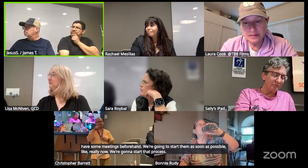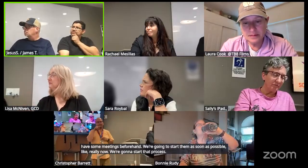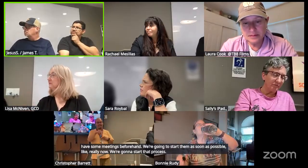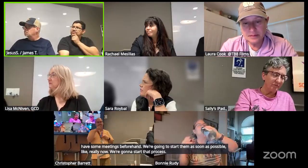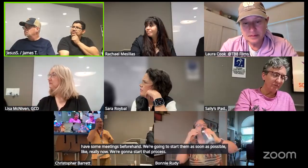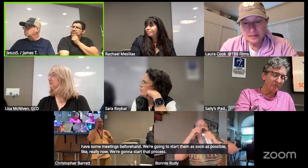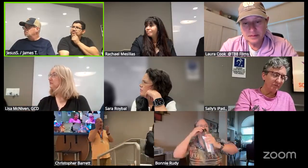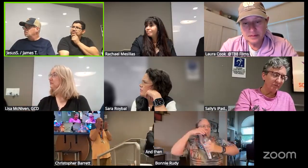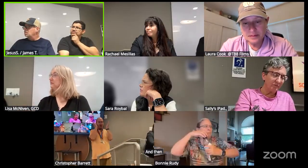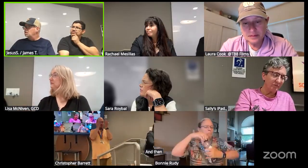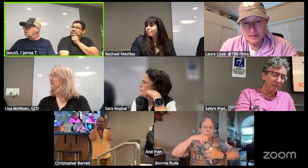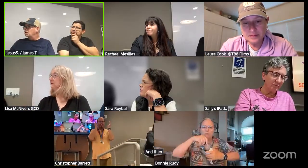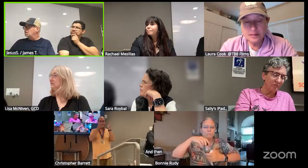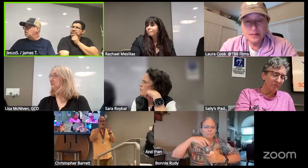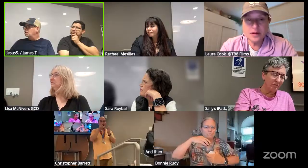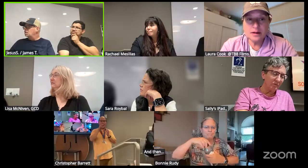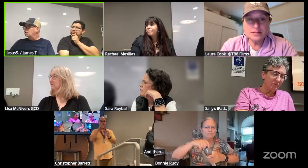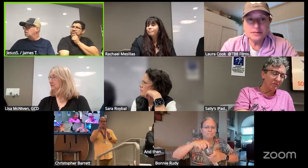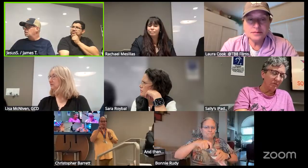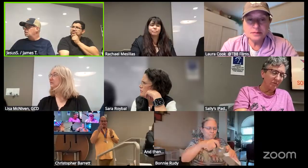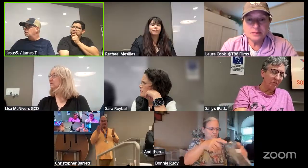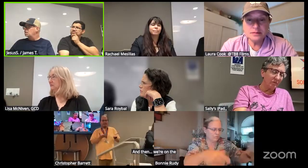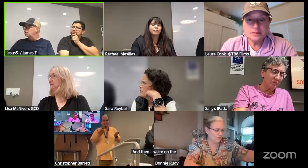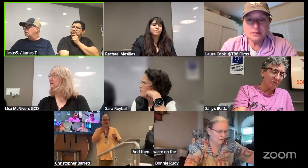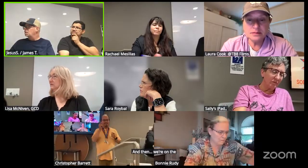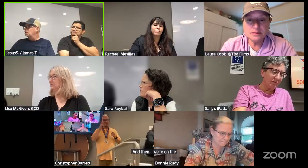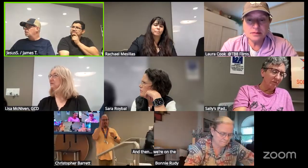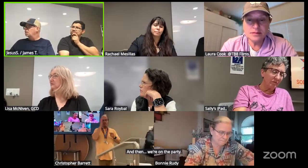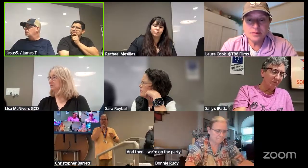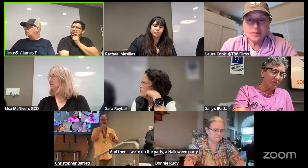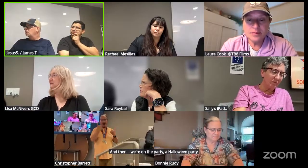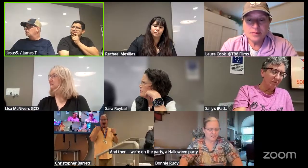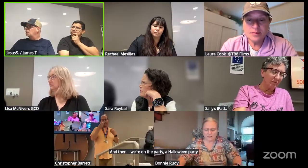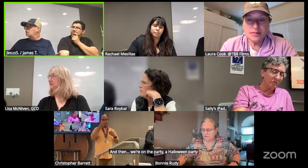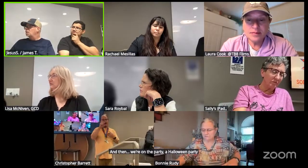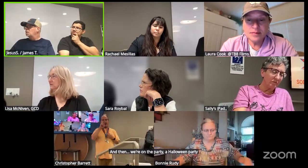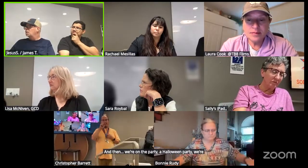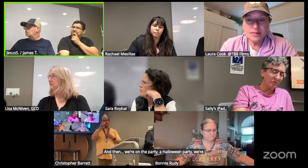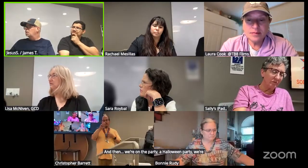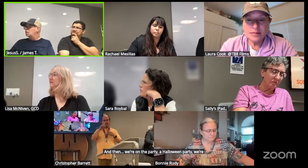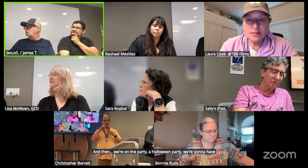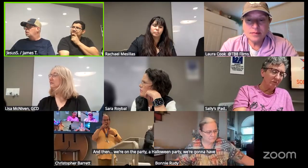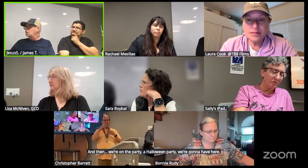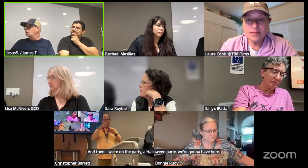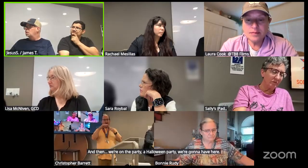And then for the party, a Halloween party, we're gonna have here.